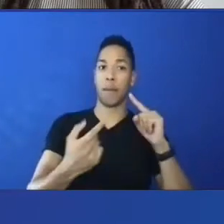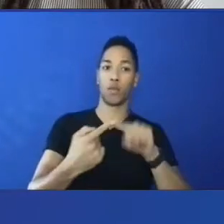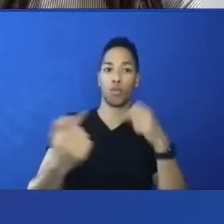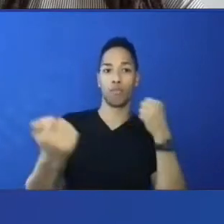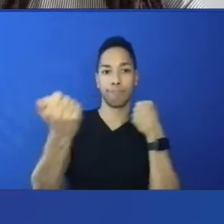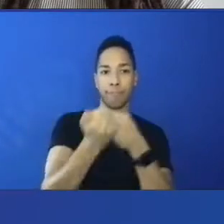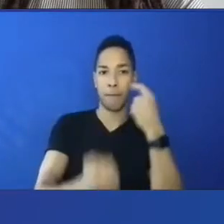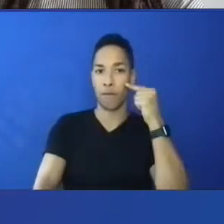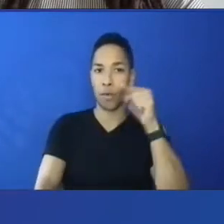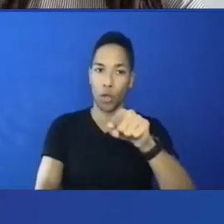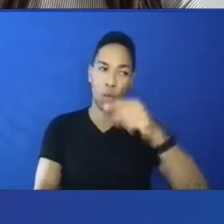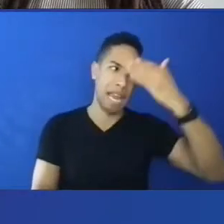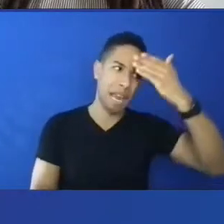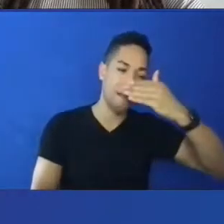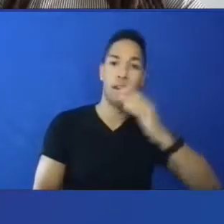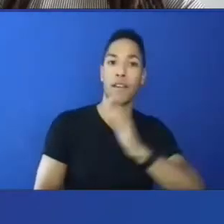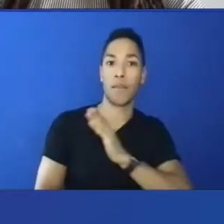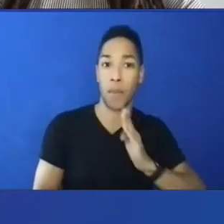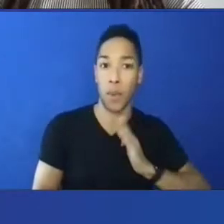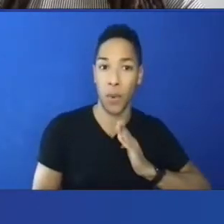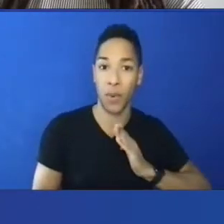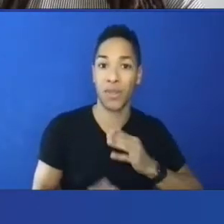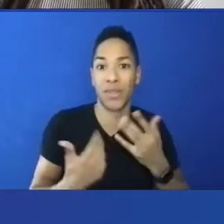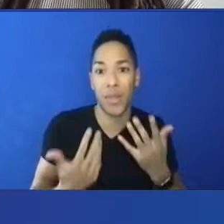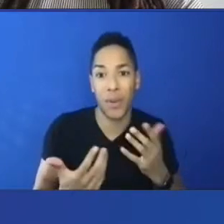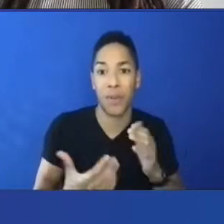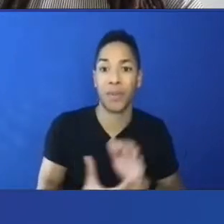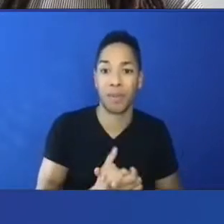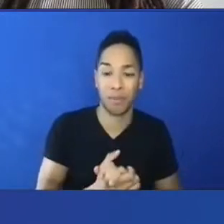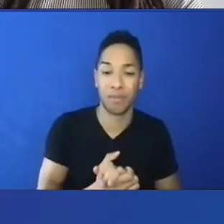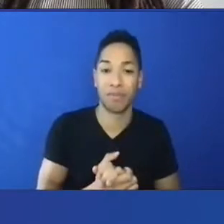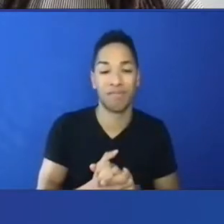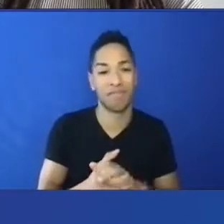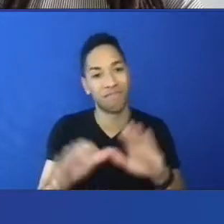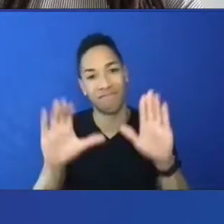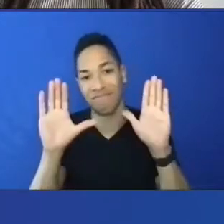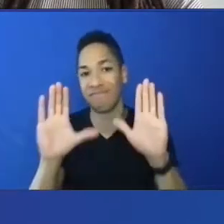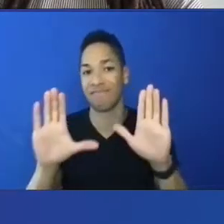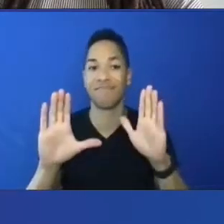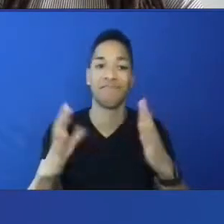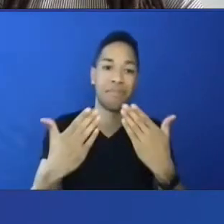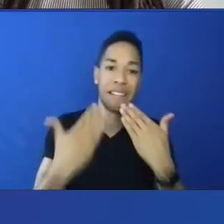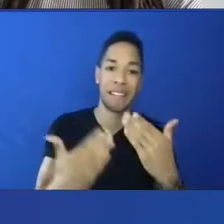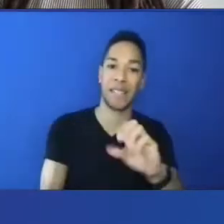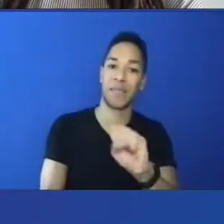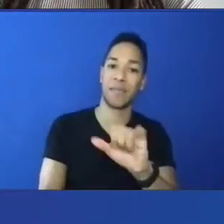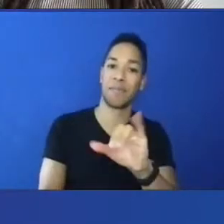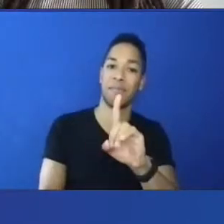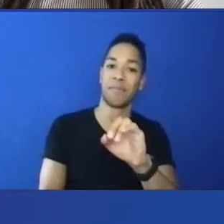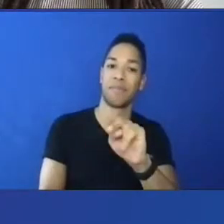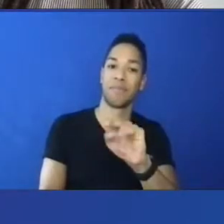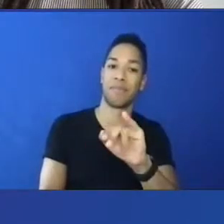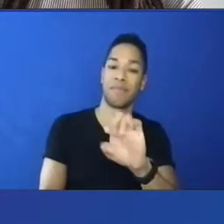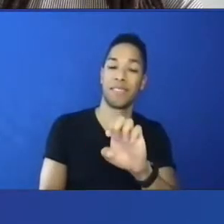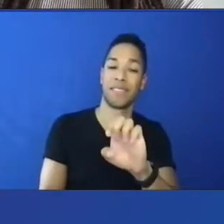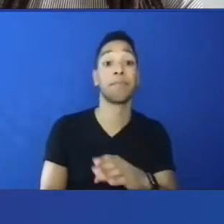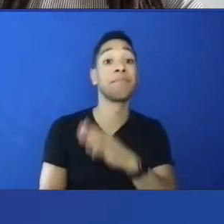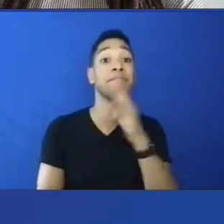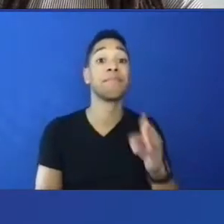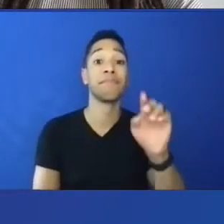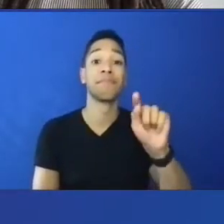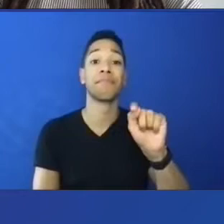of the board. So great. Thank you so much, Sydnie. Tiffany, I know you wanted to